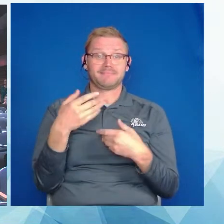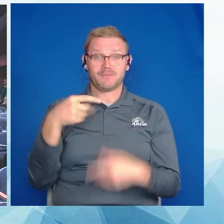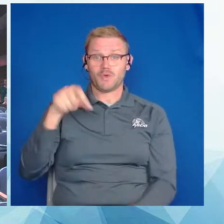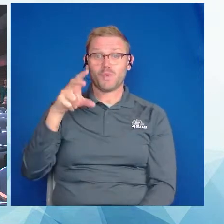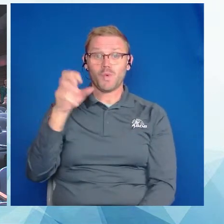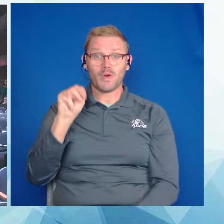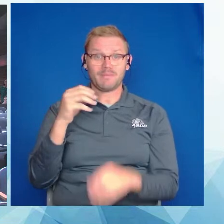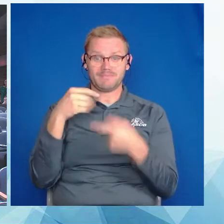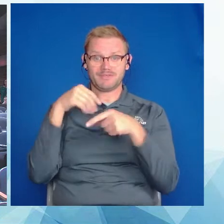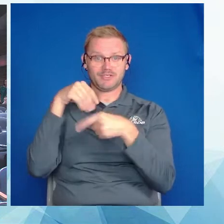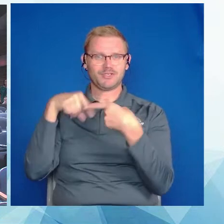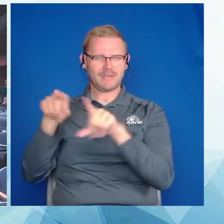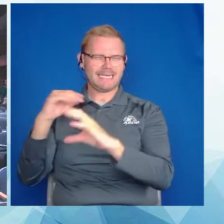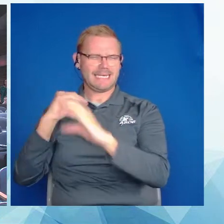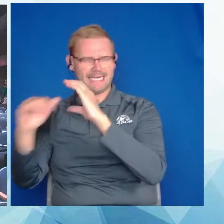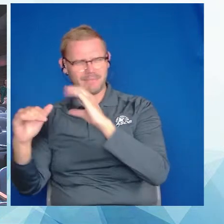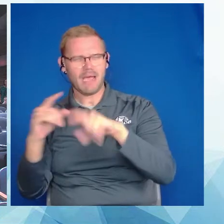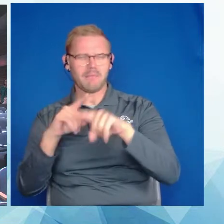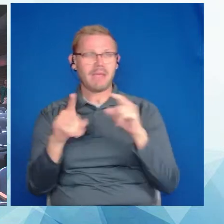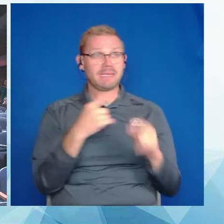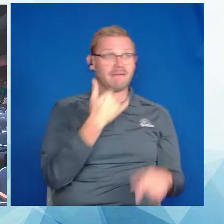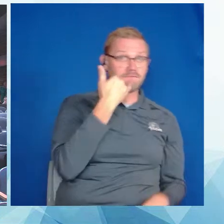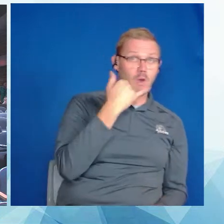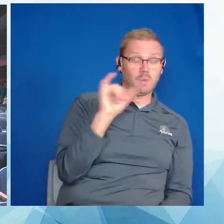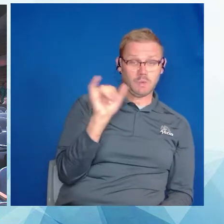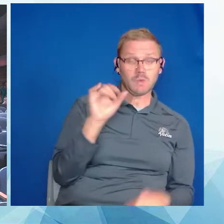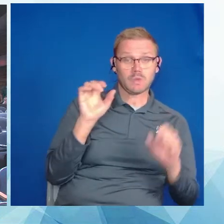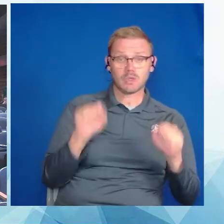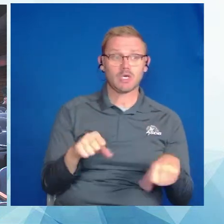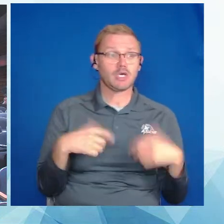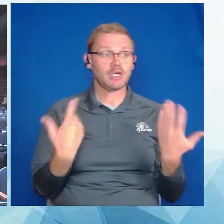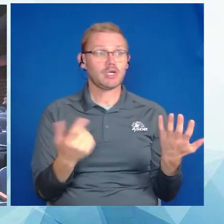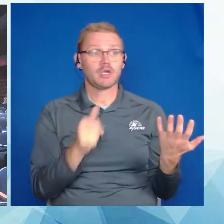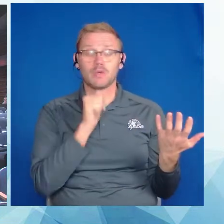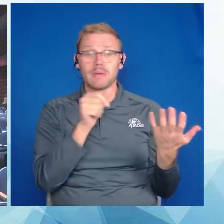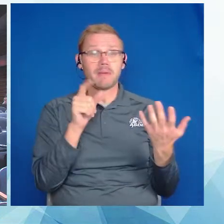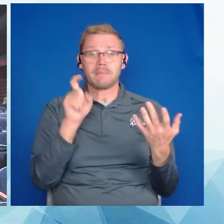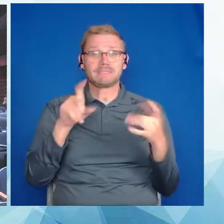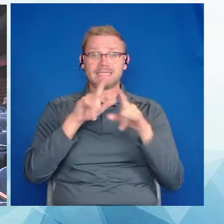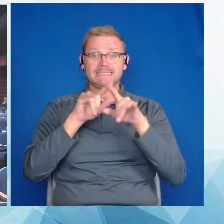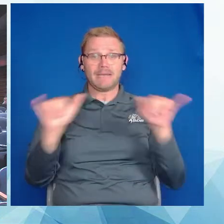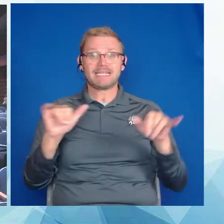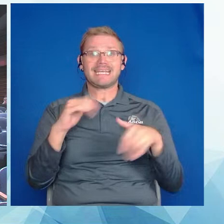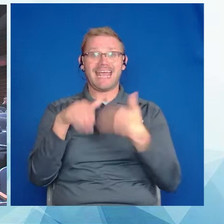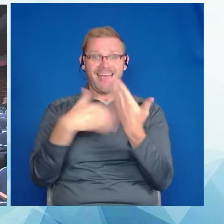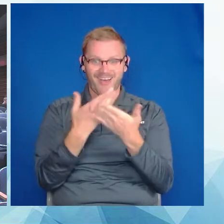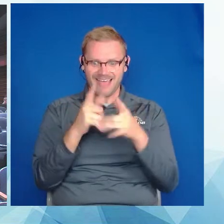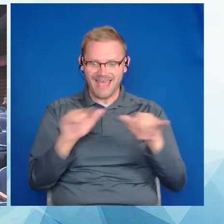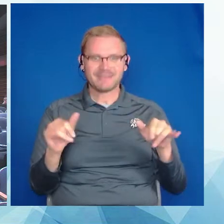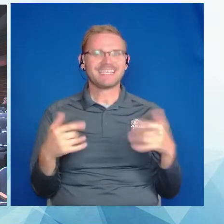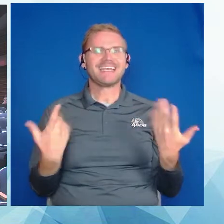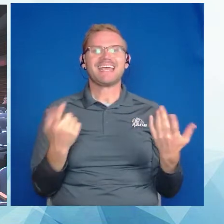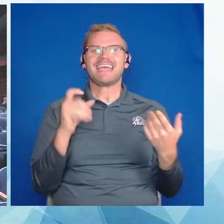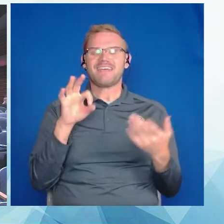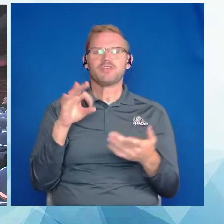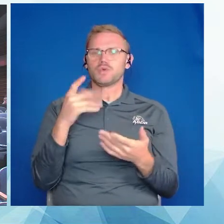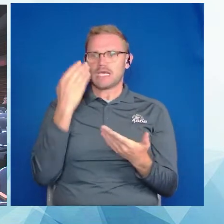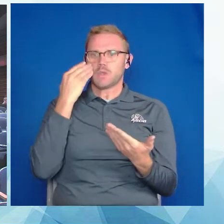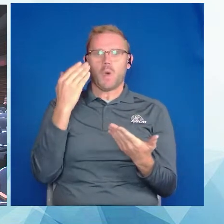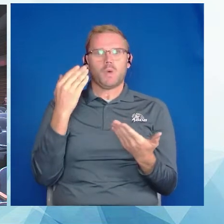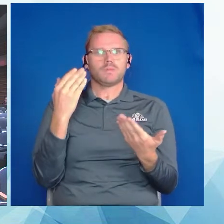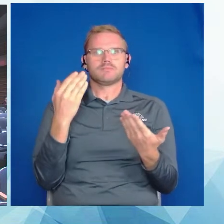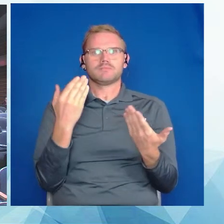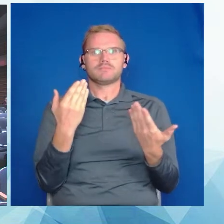and sometimes phone calls, and most likely these days emails, it doesn't have to be simultaneous. You can track emails, as we